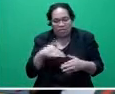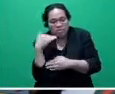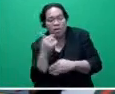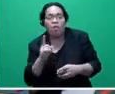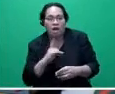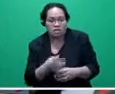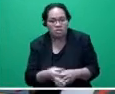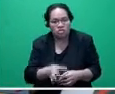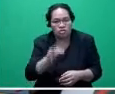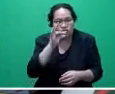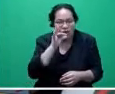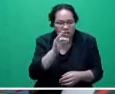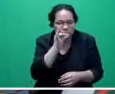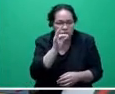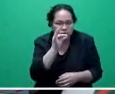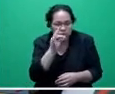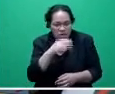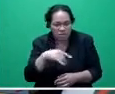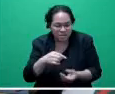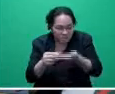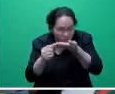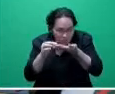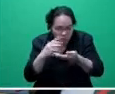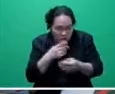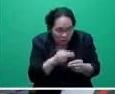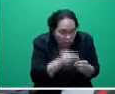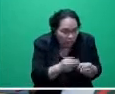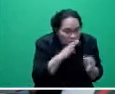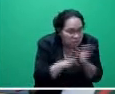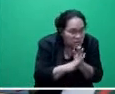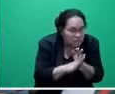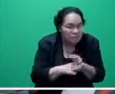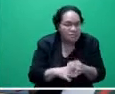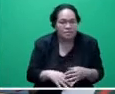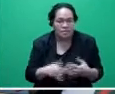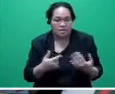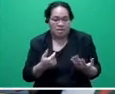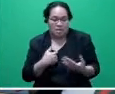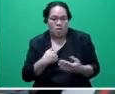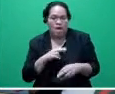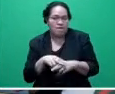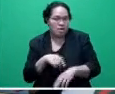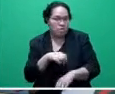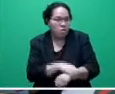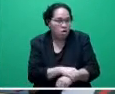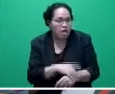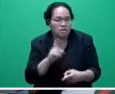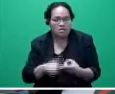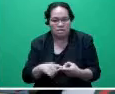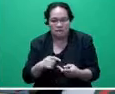The mention of substance abuse, Mr. Speaker, sir, brings me a few words of the Fiji police and more so on